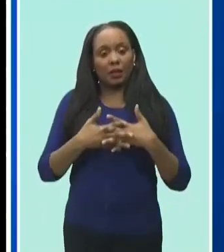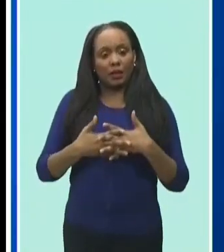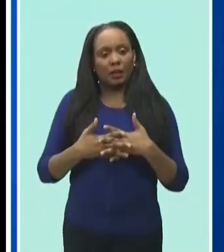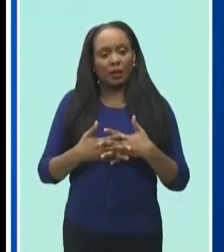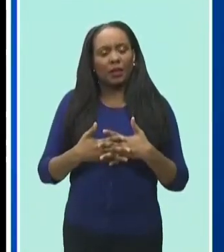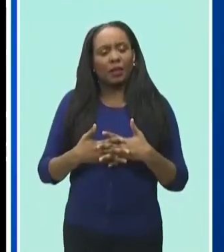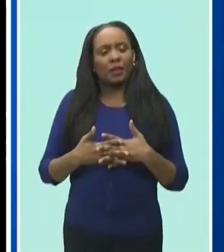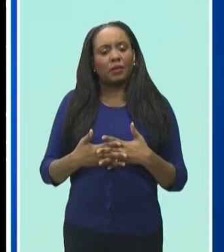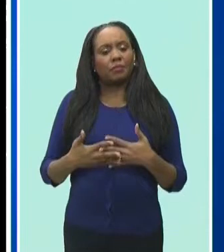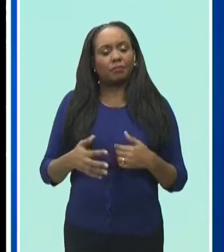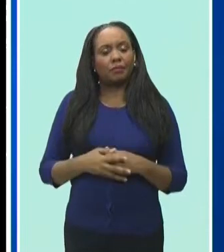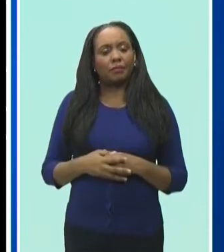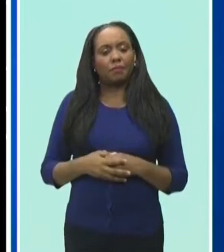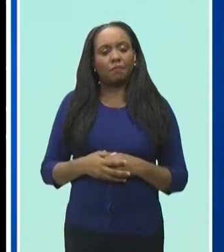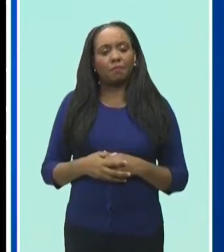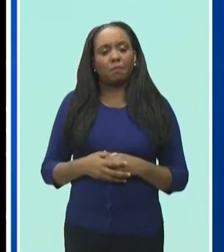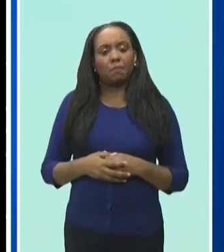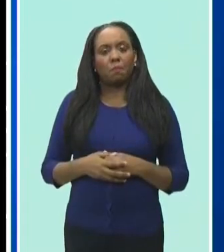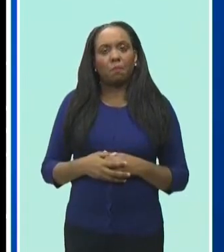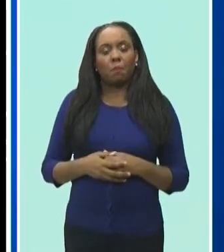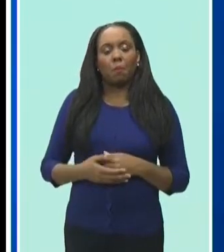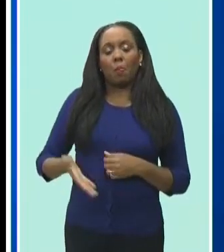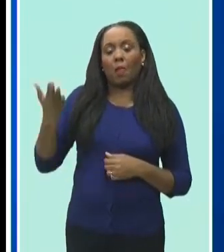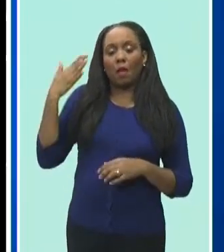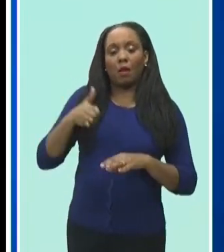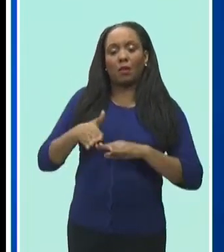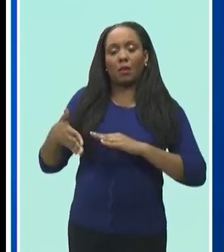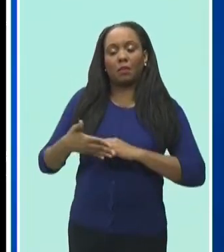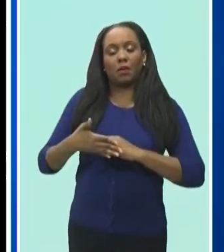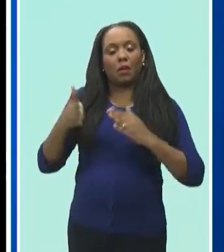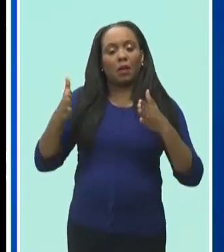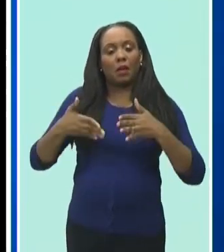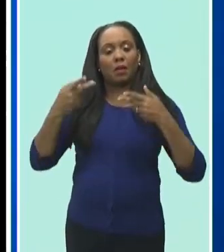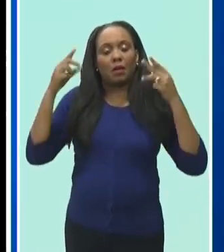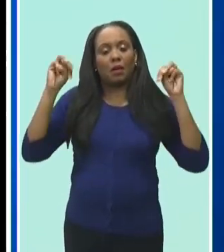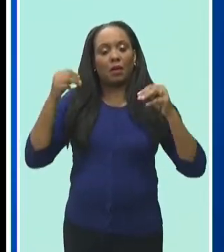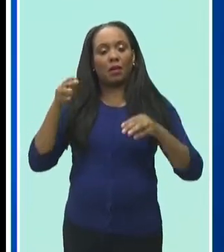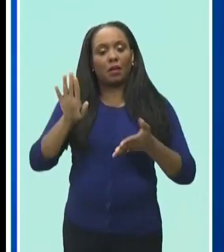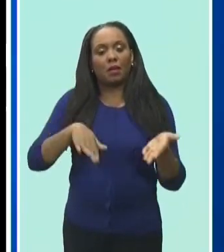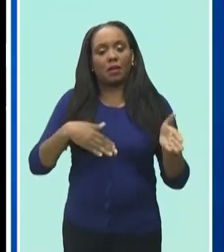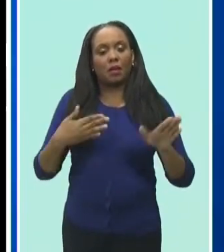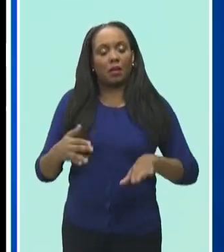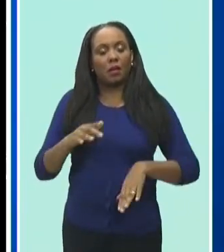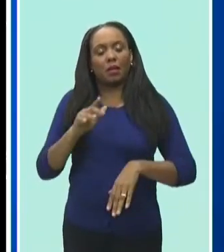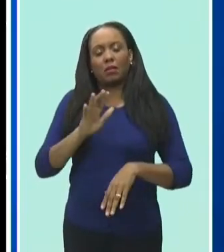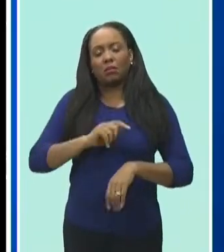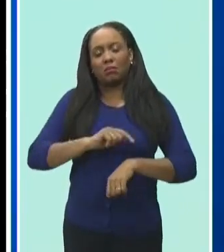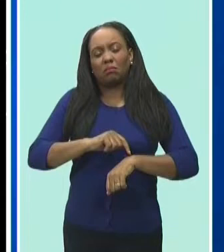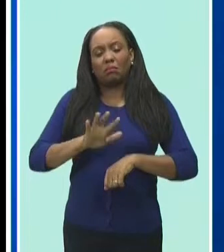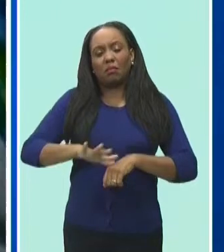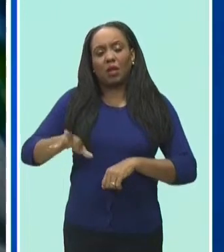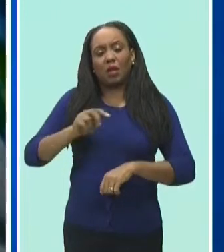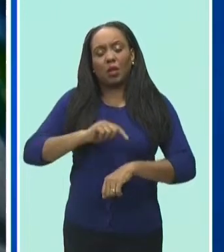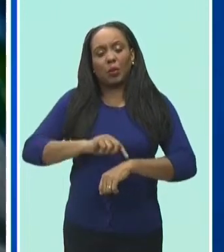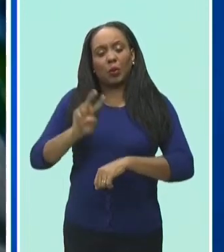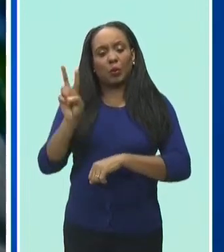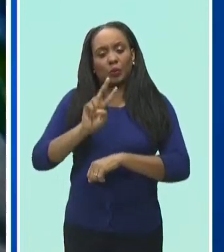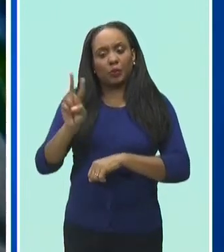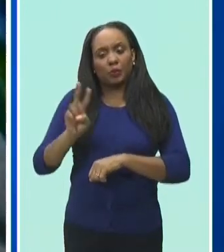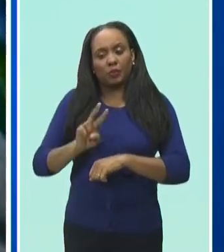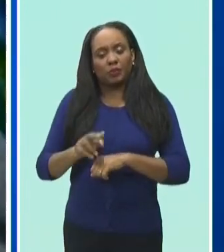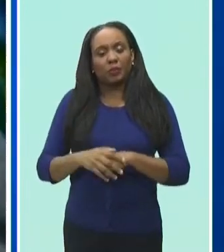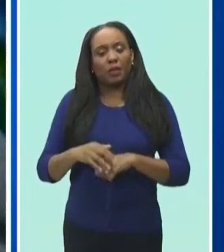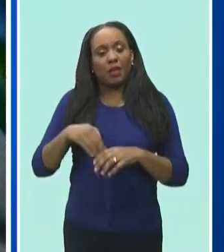Jamaica's former Prime Minister, Edward Seaga, passed away around 2 p.m. this afternoon in a Miami hospital, where he was being treated